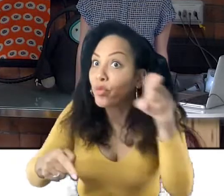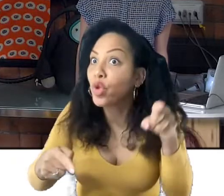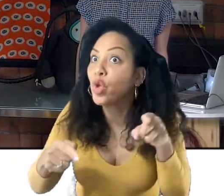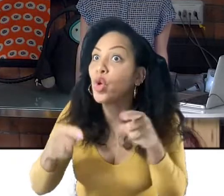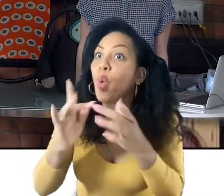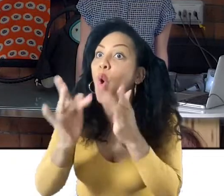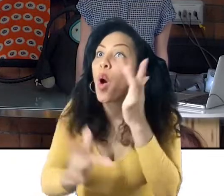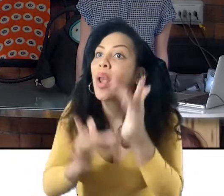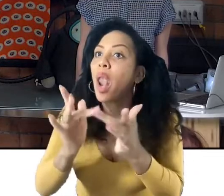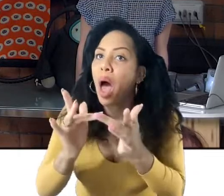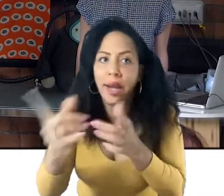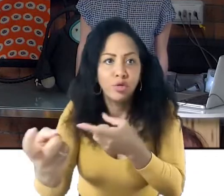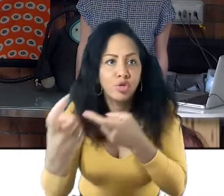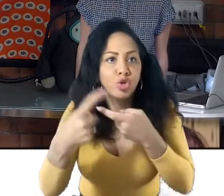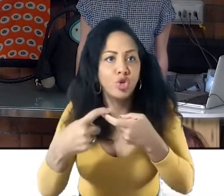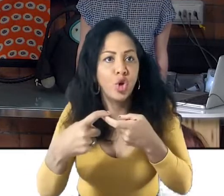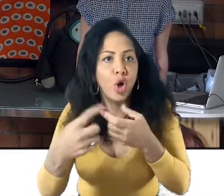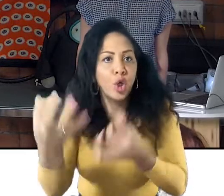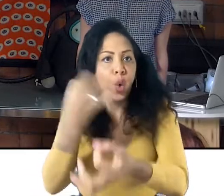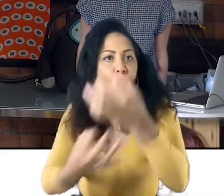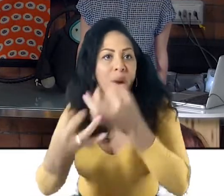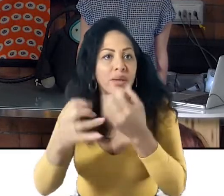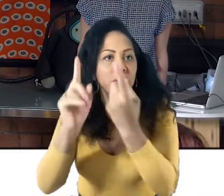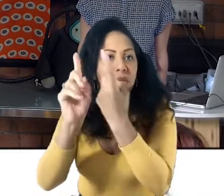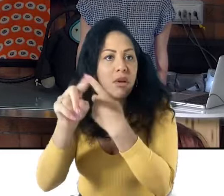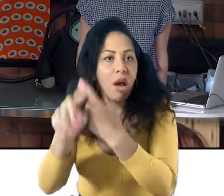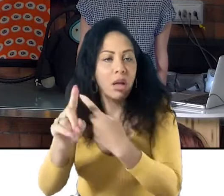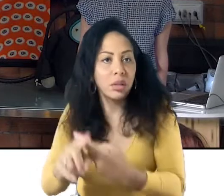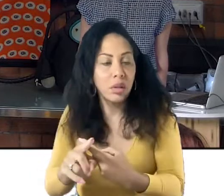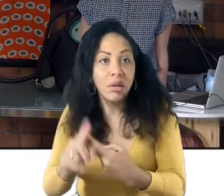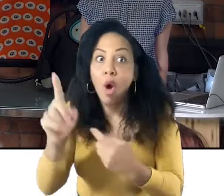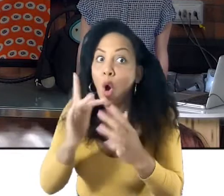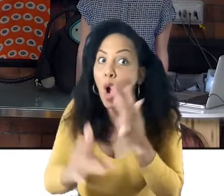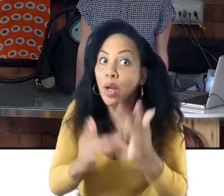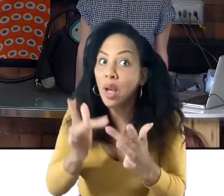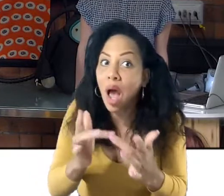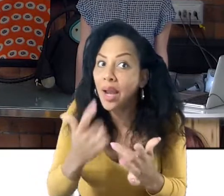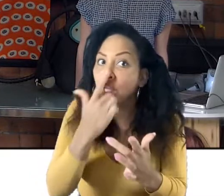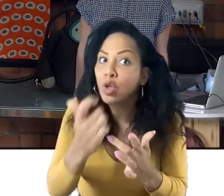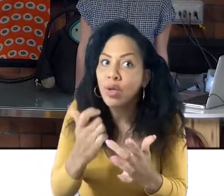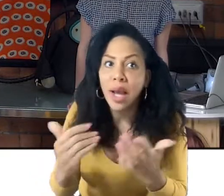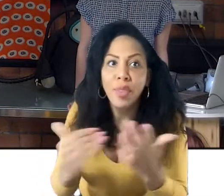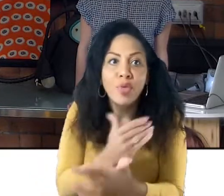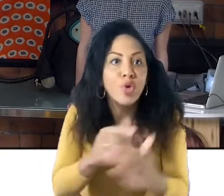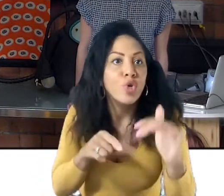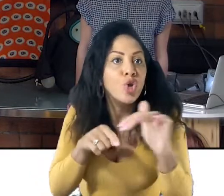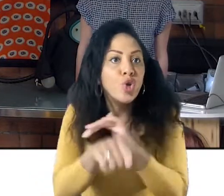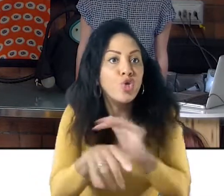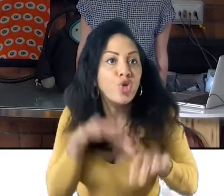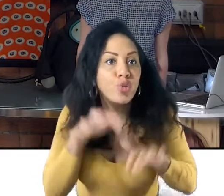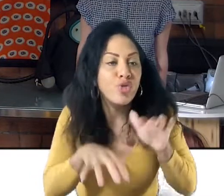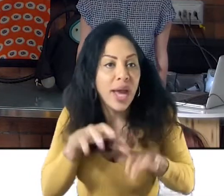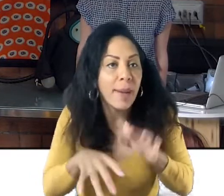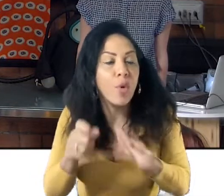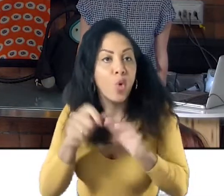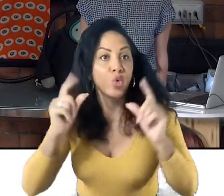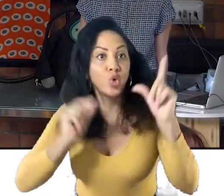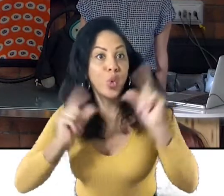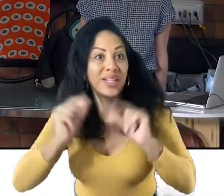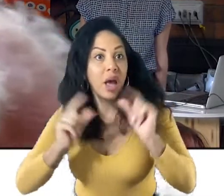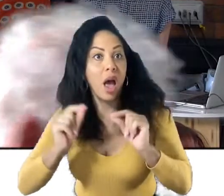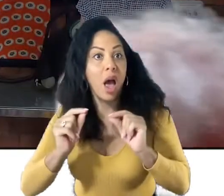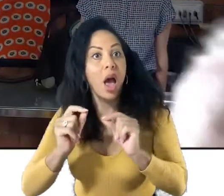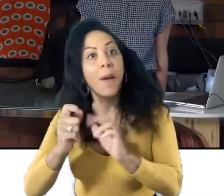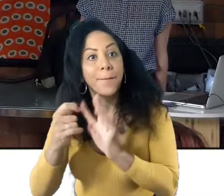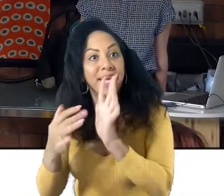For those of you watching online, pop your questions in the YouTube chat or tweet us at PM Studio UK. And if you're in the building, just raise your hands. And